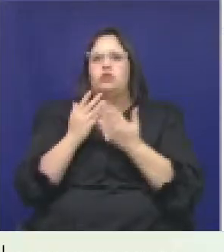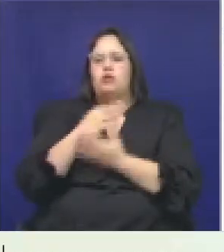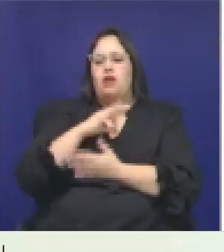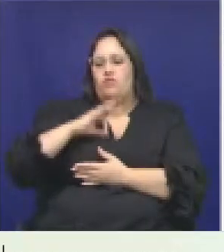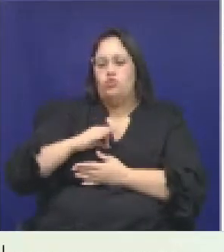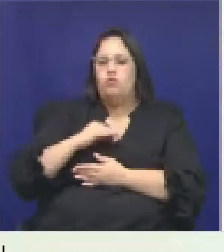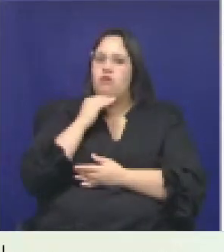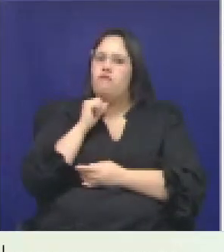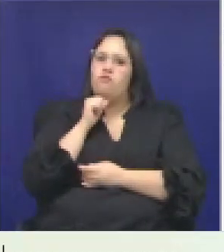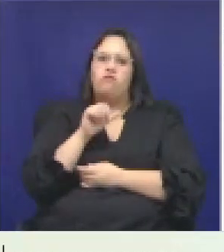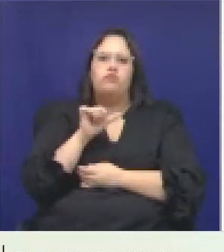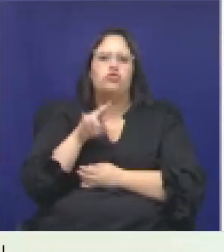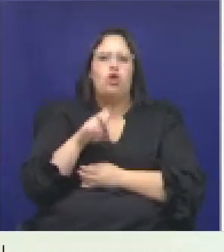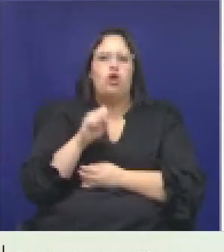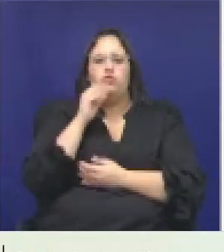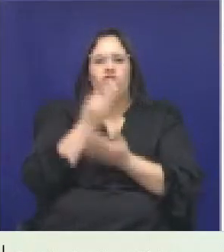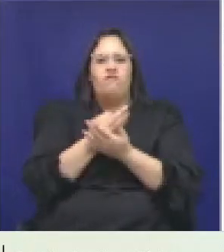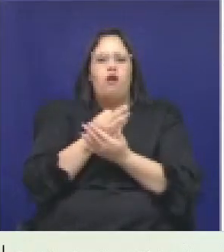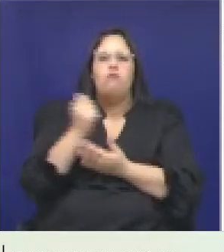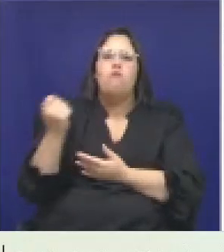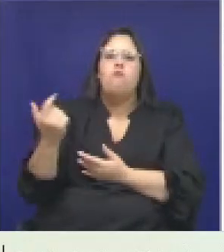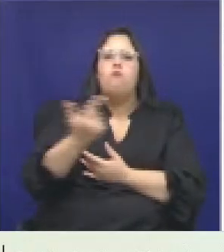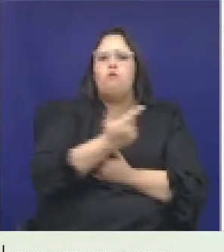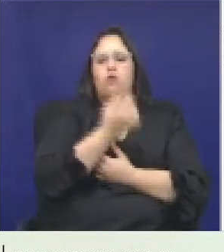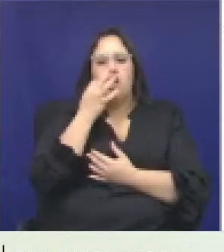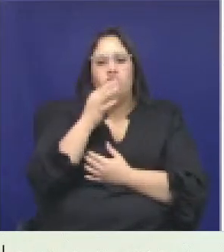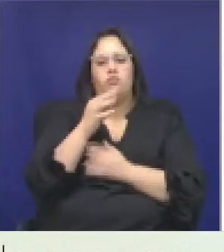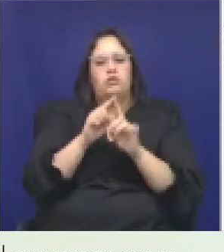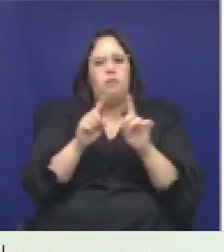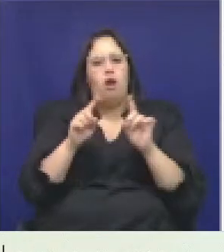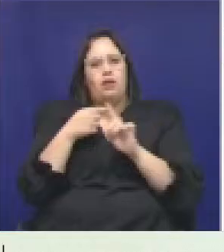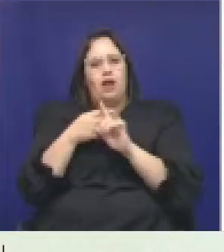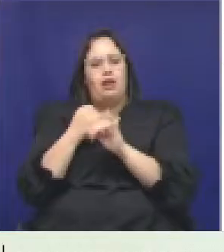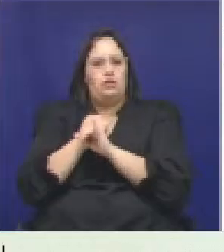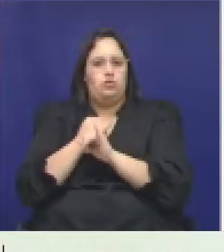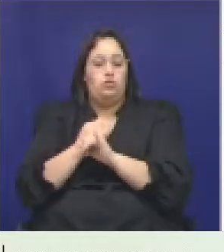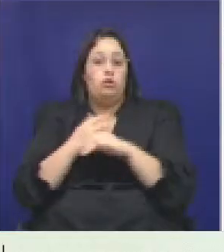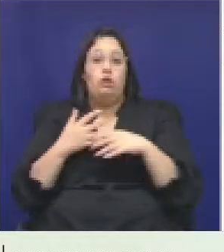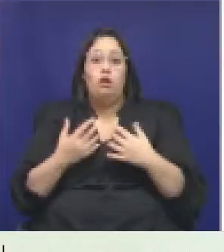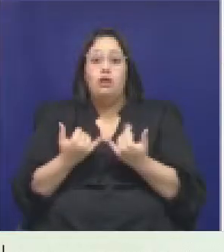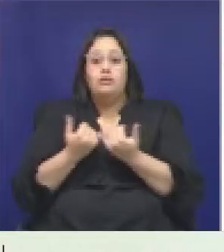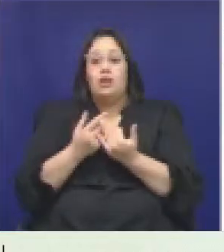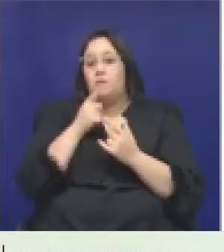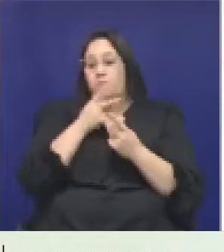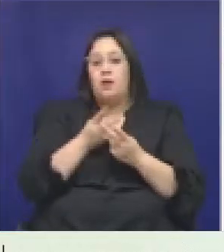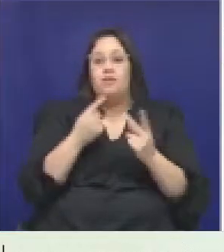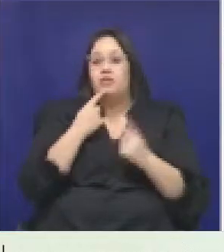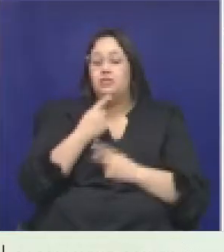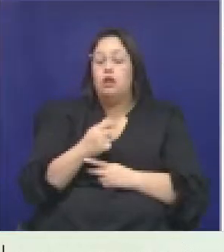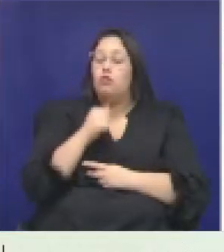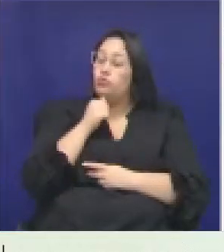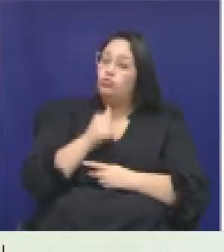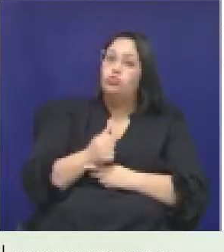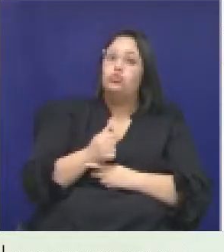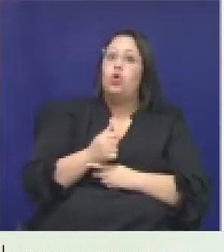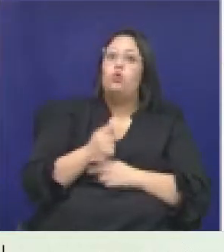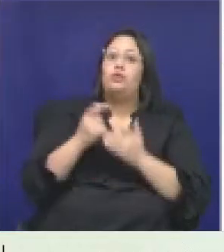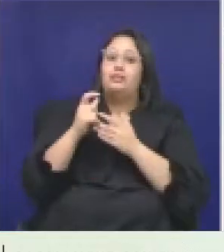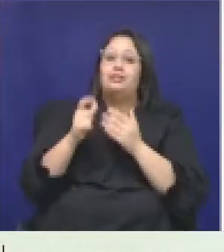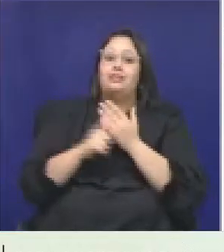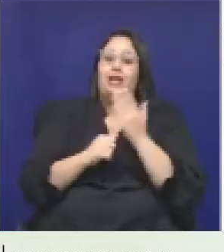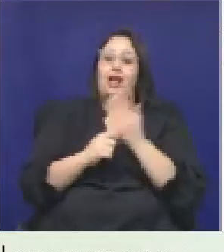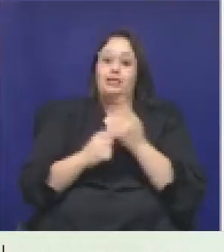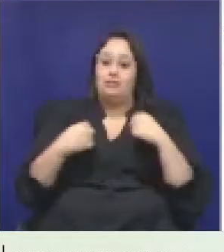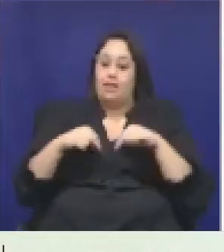SARS needs to fund all government departments and entities. Just as the public was saying, don't tax us